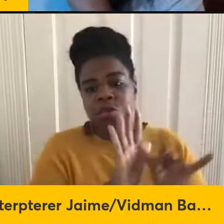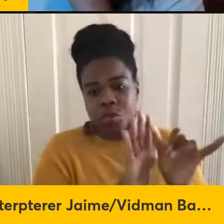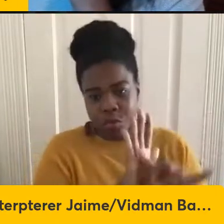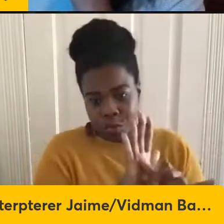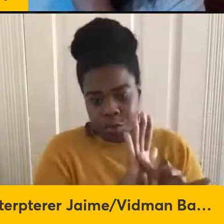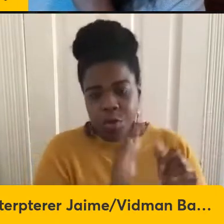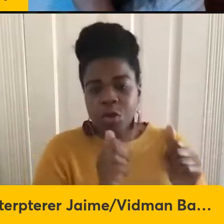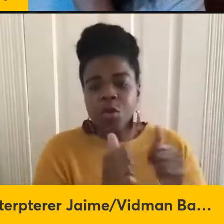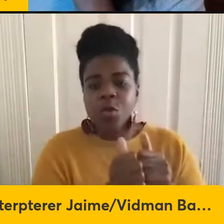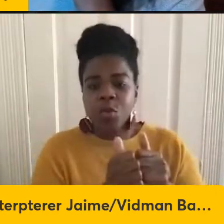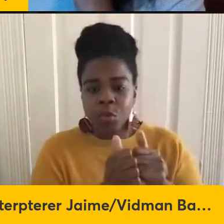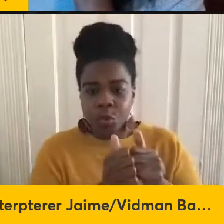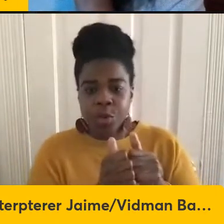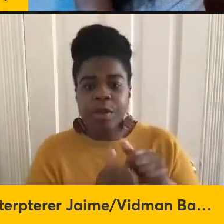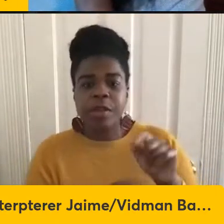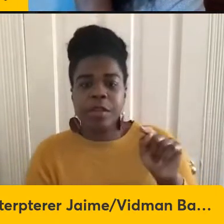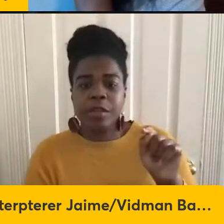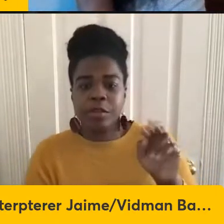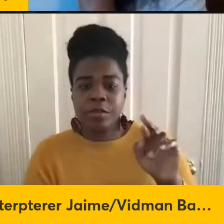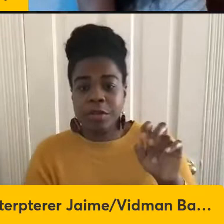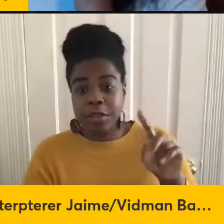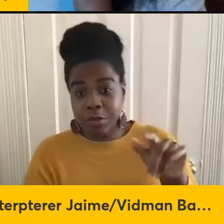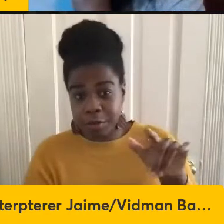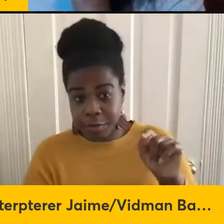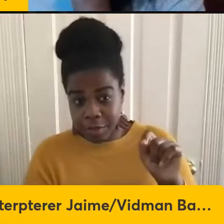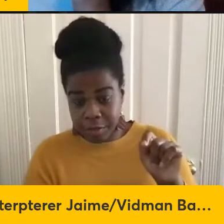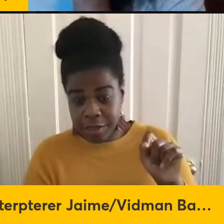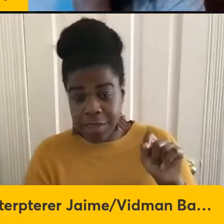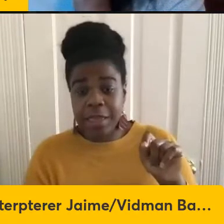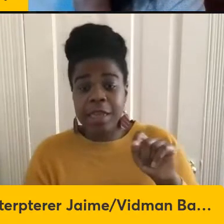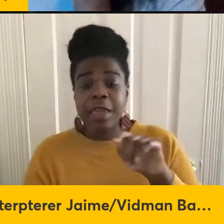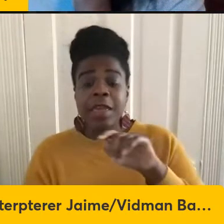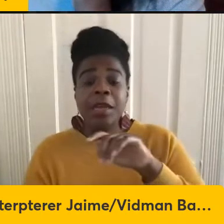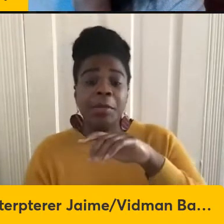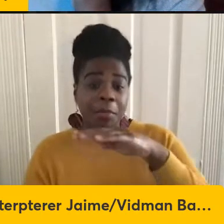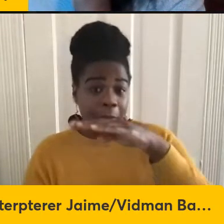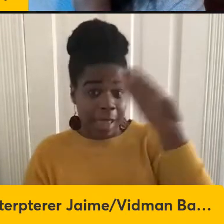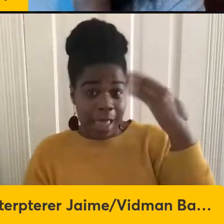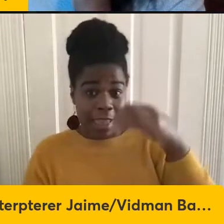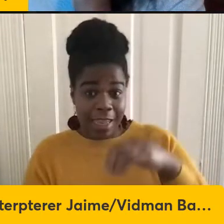will be made available on our website at